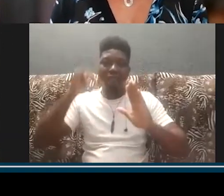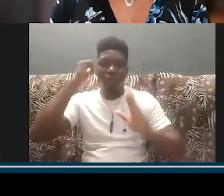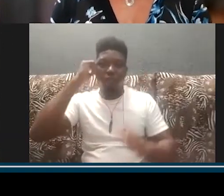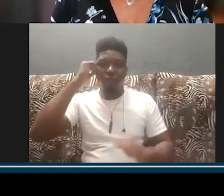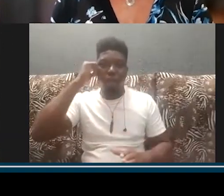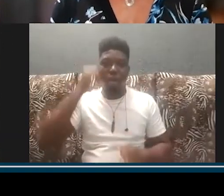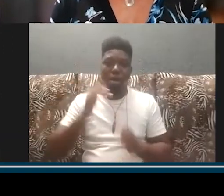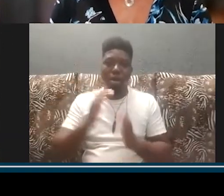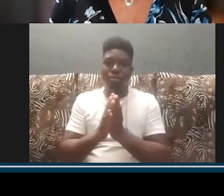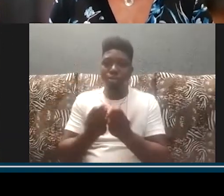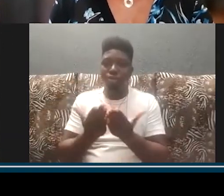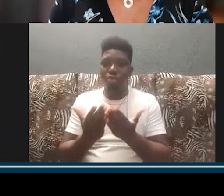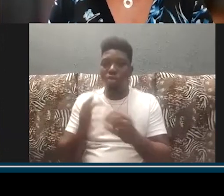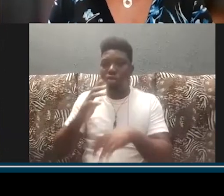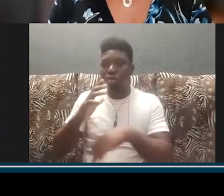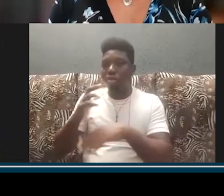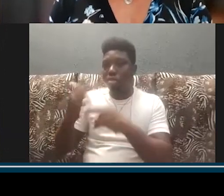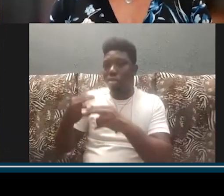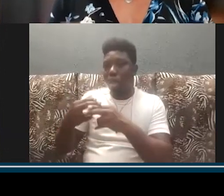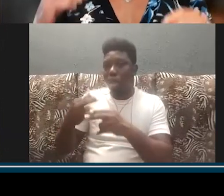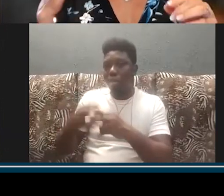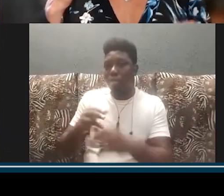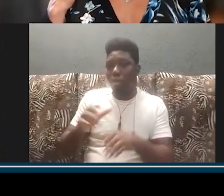Walk a While in My Autism by